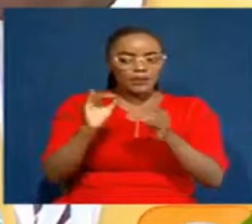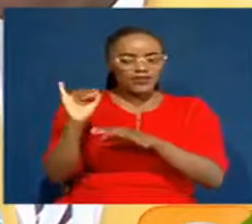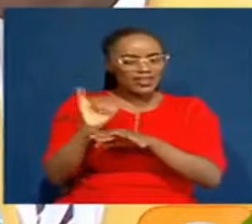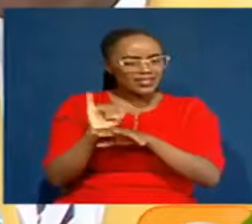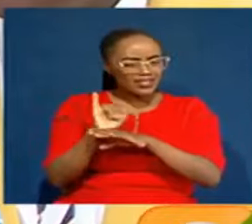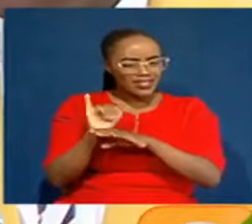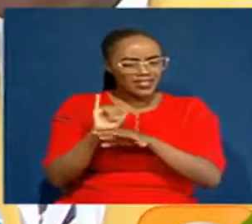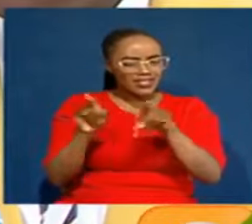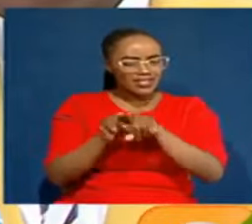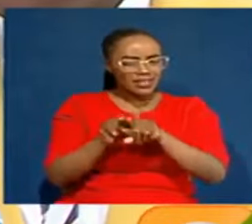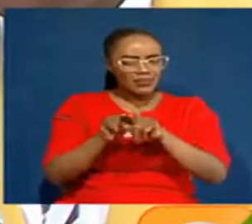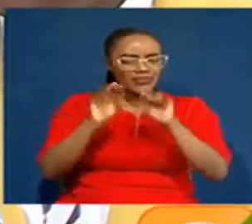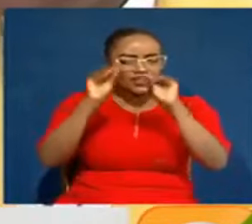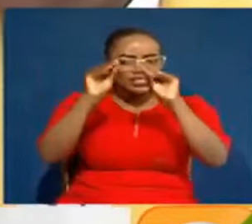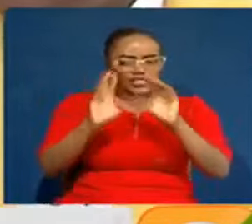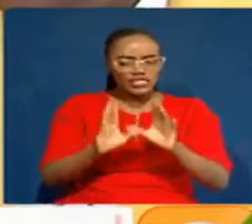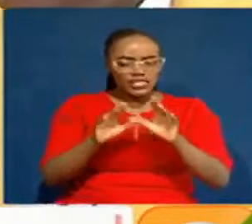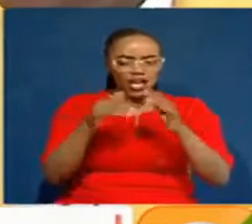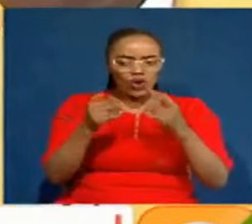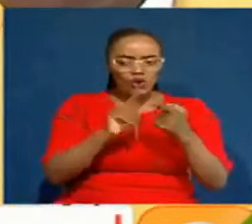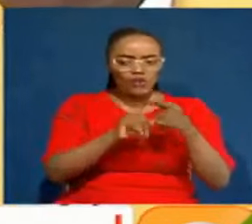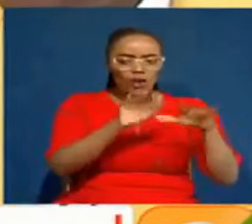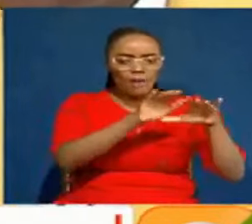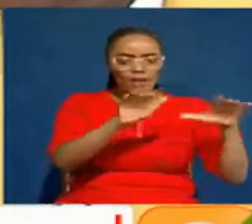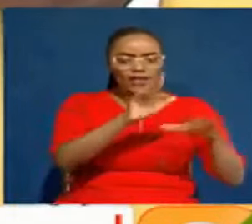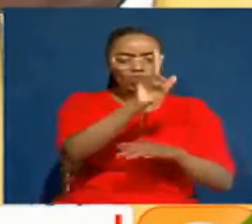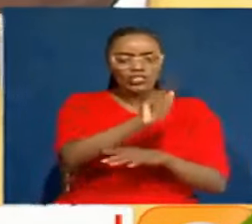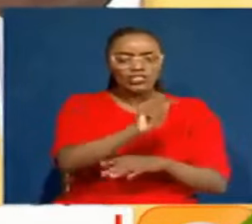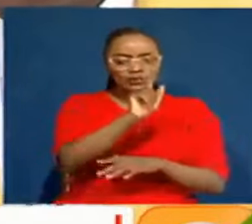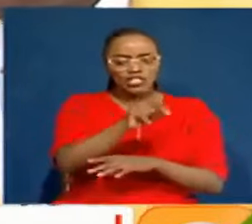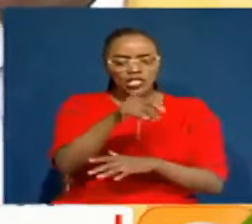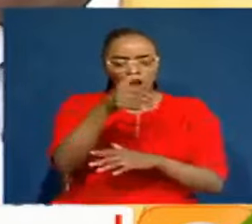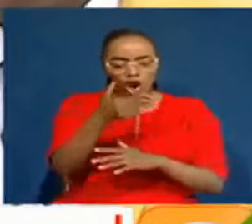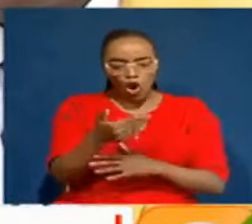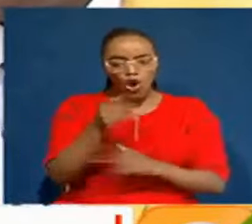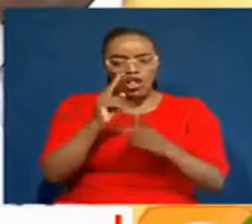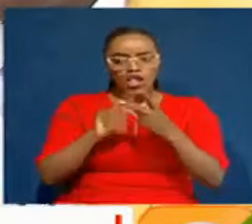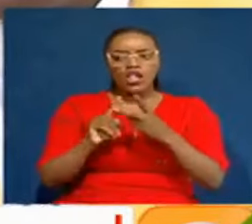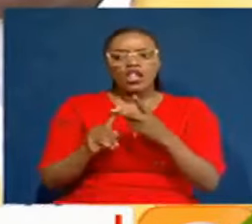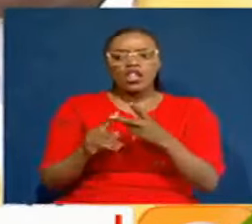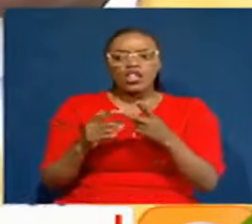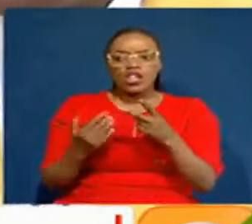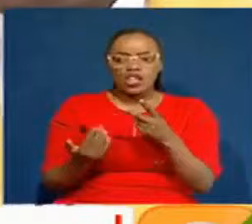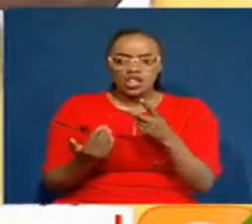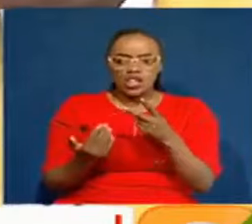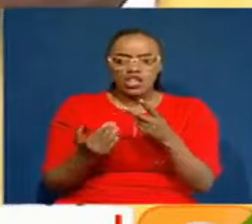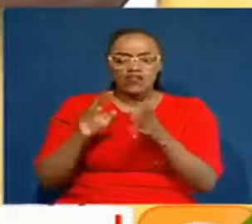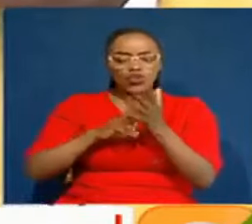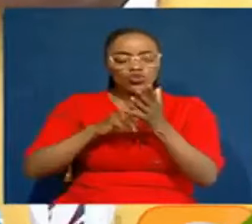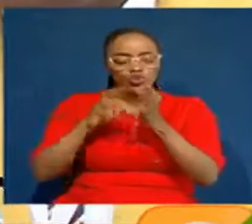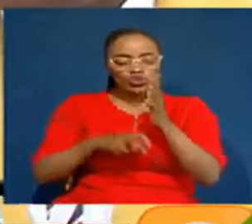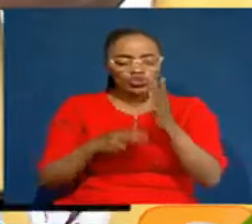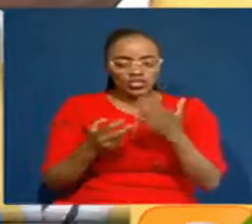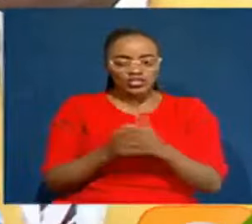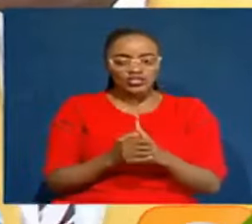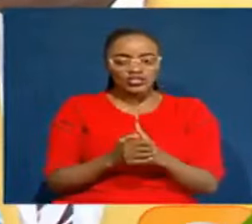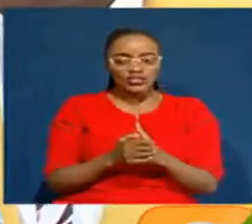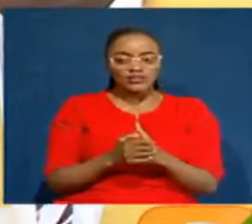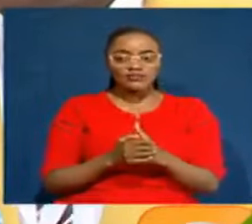intern. Teachers are either permanent and pensionable or on contract.